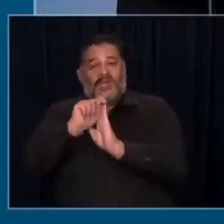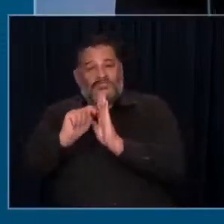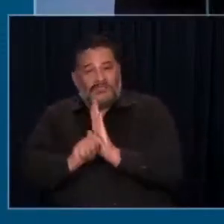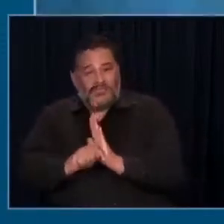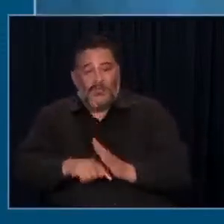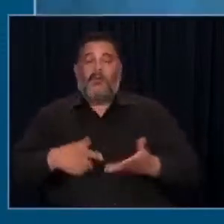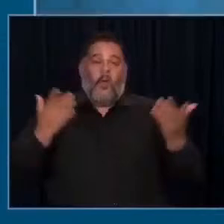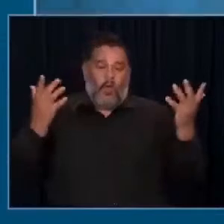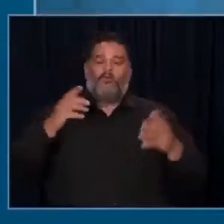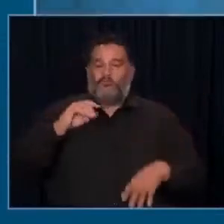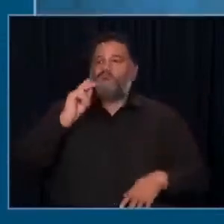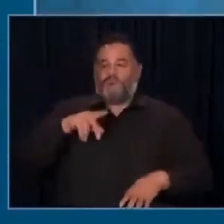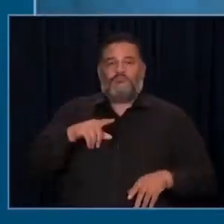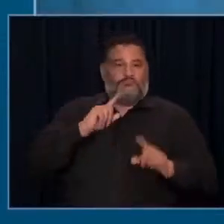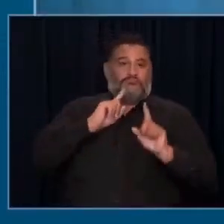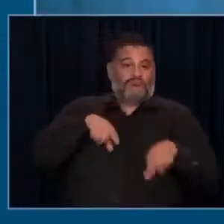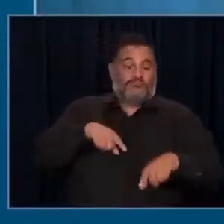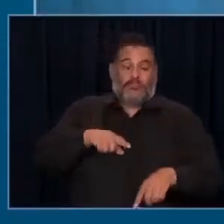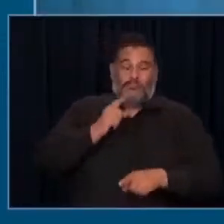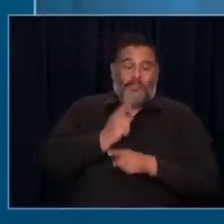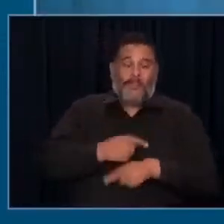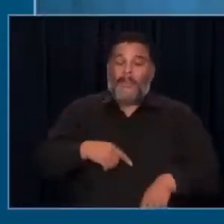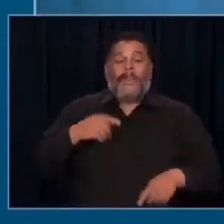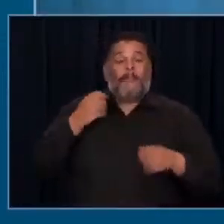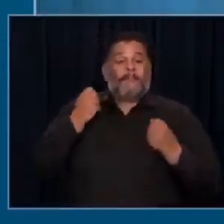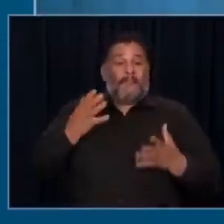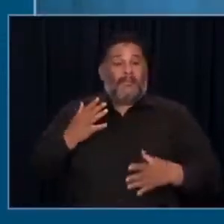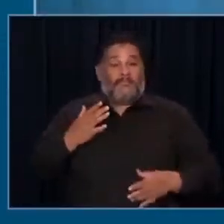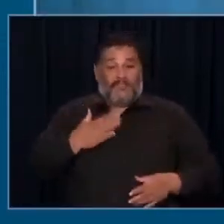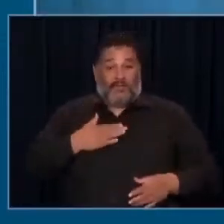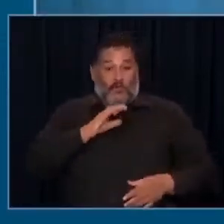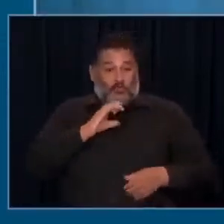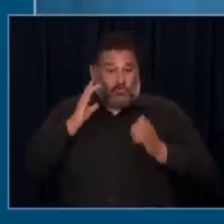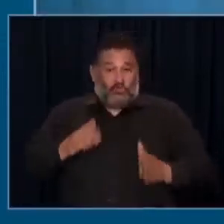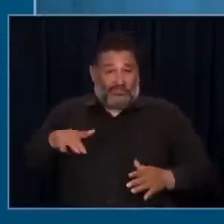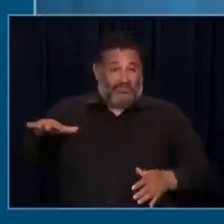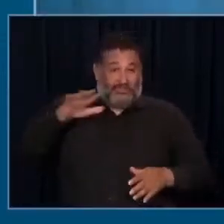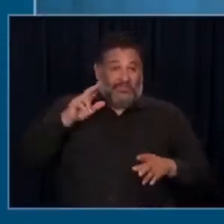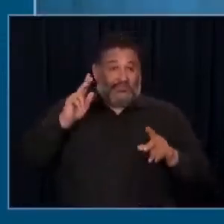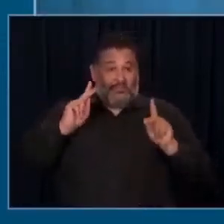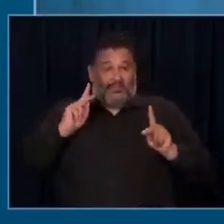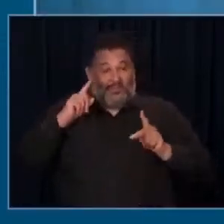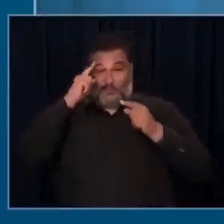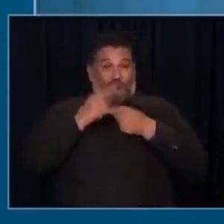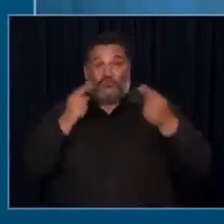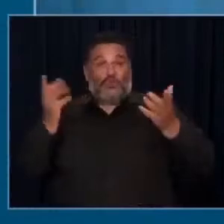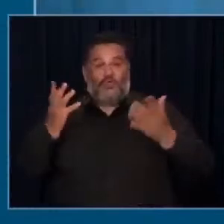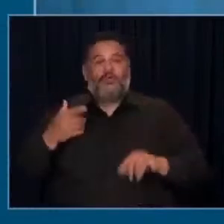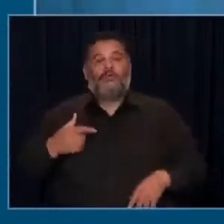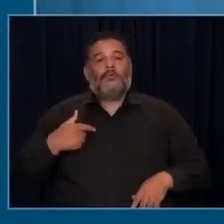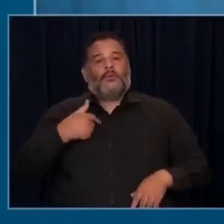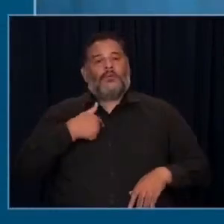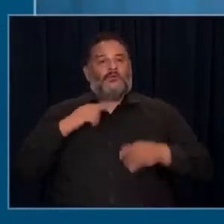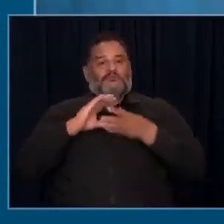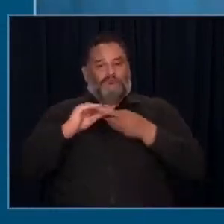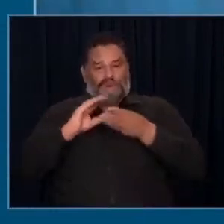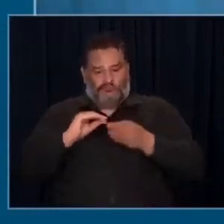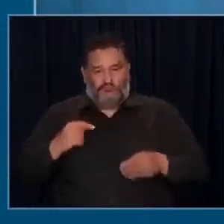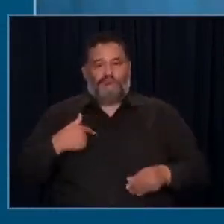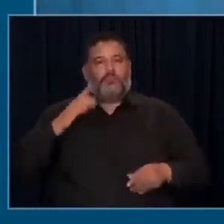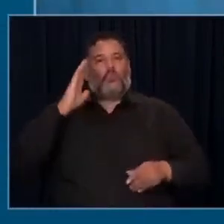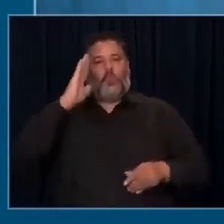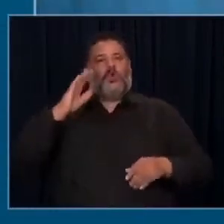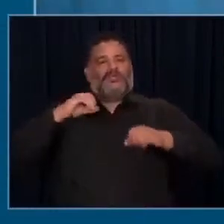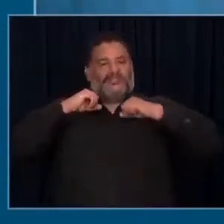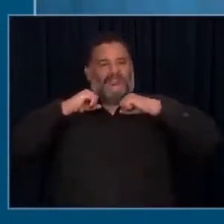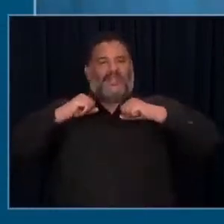So one of the things that a lot of my Christians disagree with is the fact that I said that I would actually defend